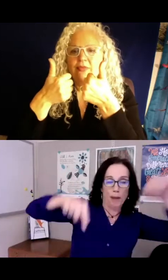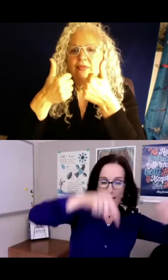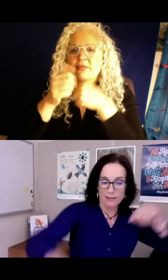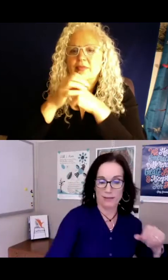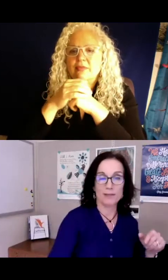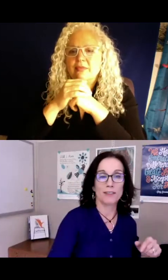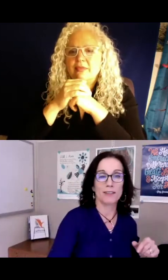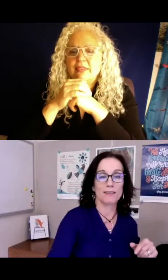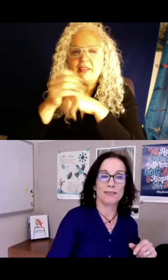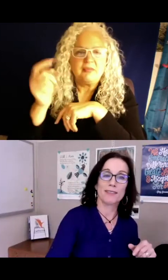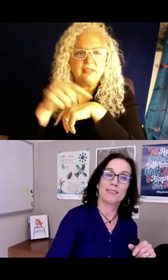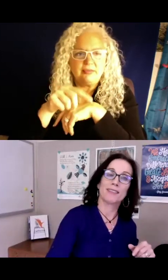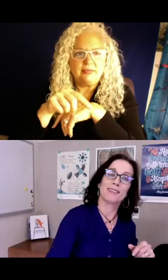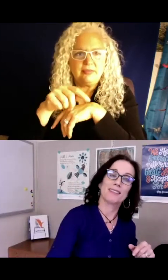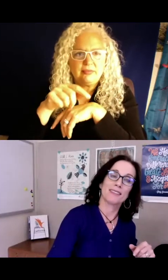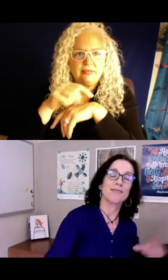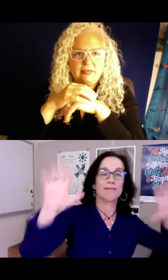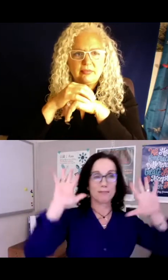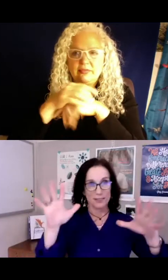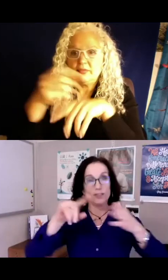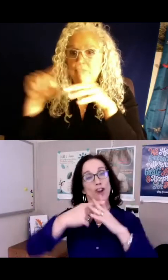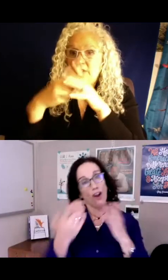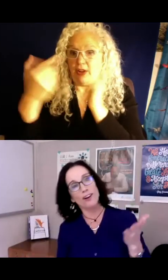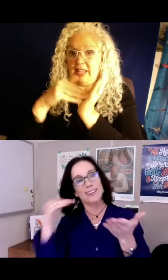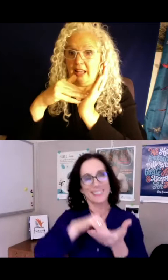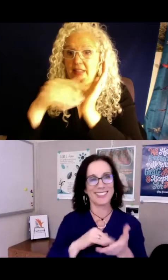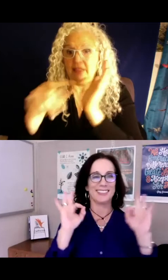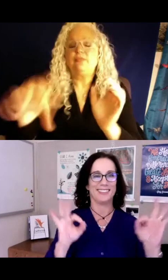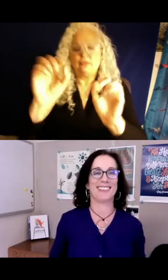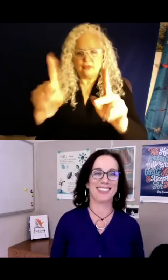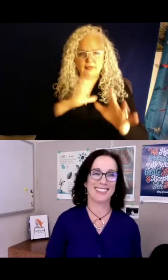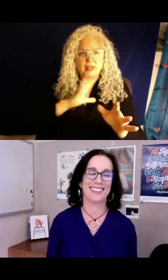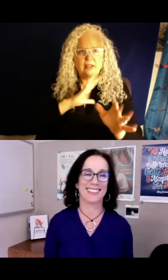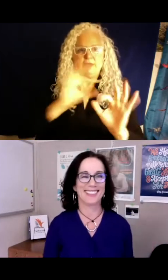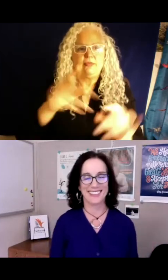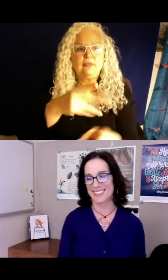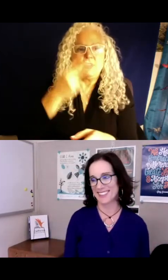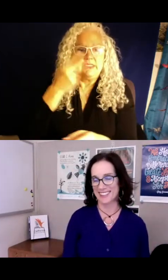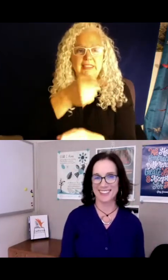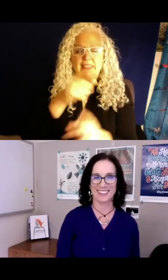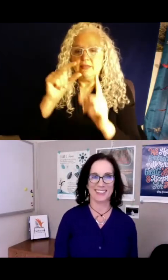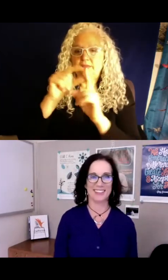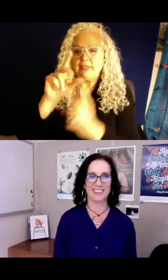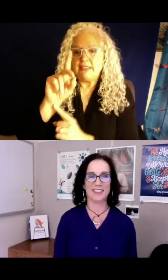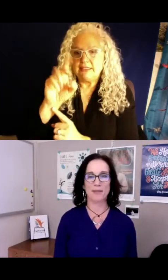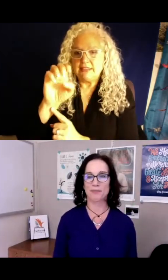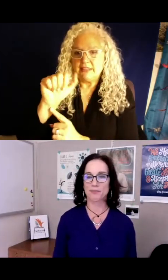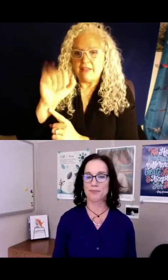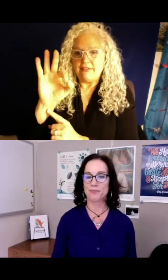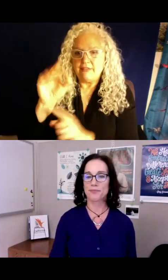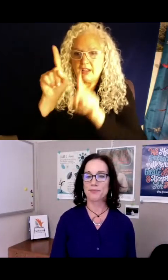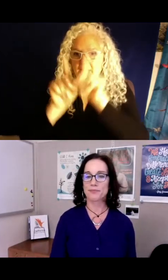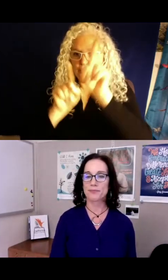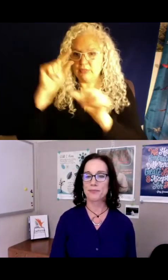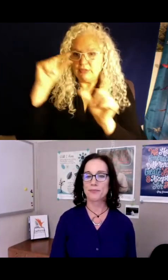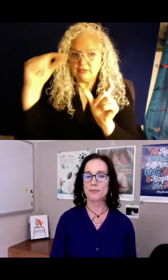Okay, Lily, let's go back just a minute. Okay, start over from where you were. Okay, so